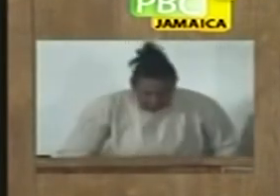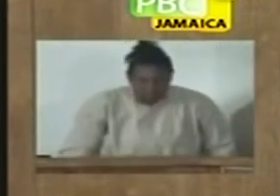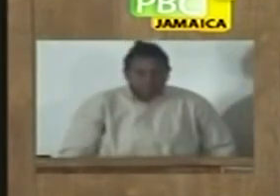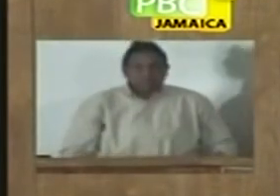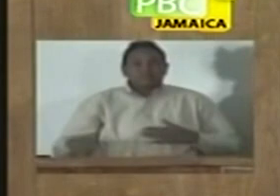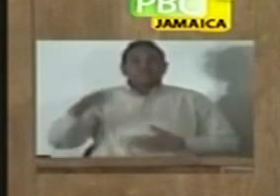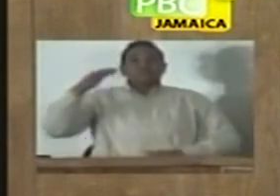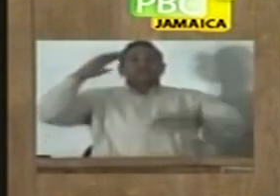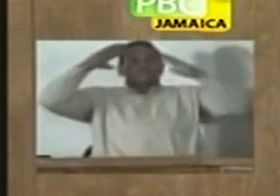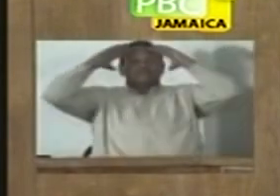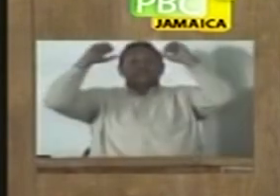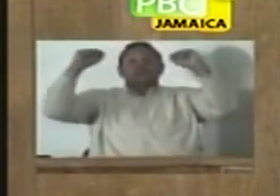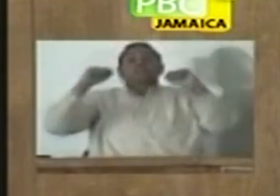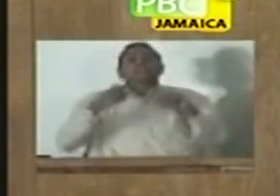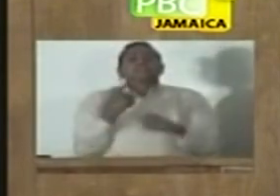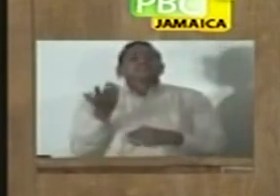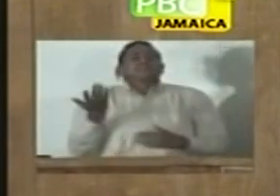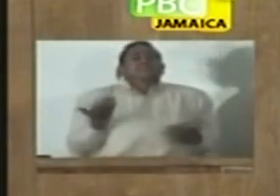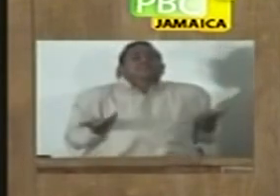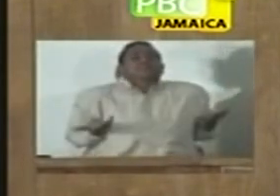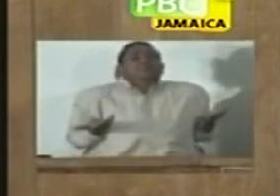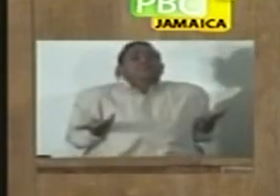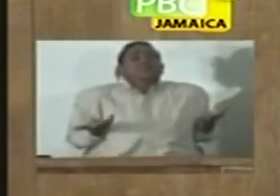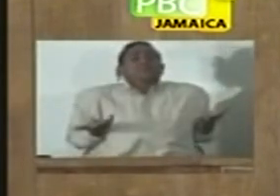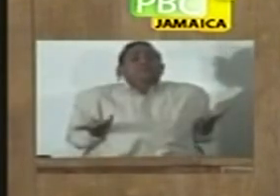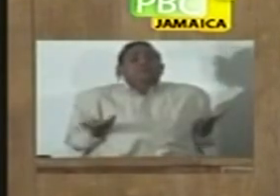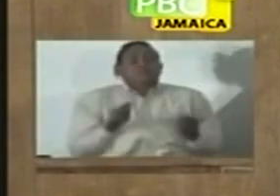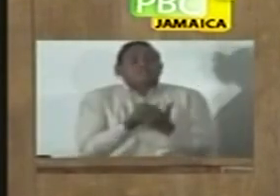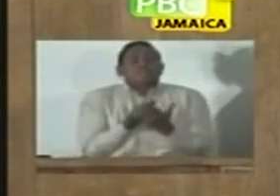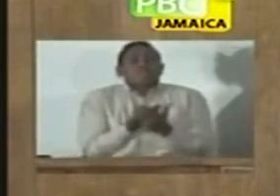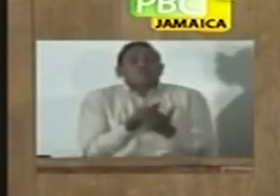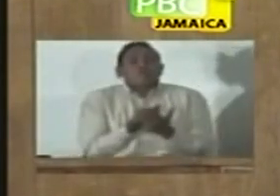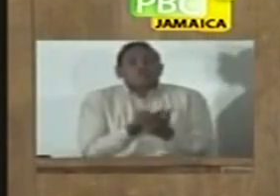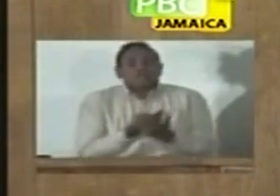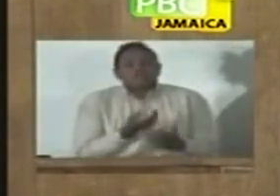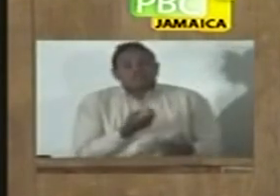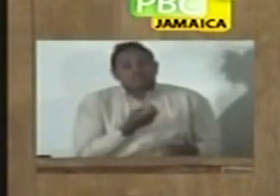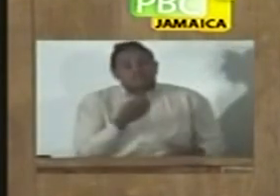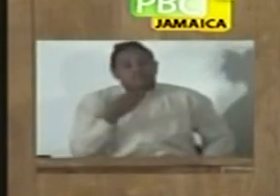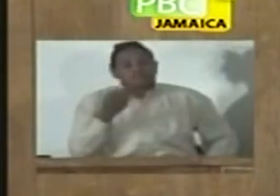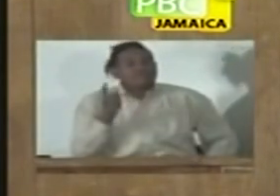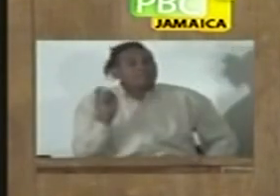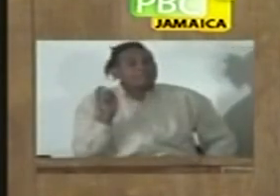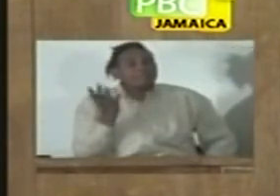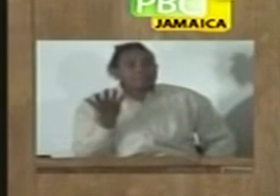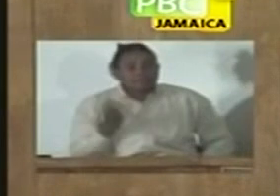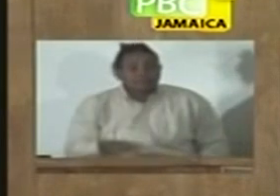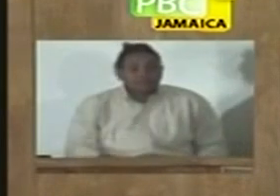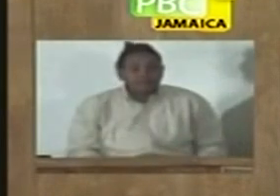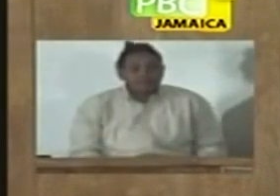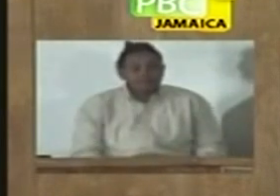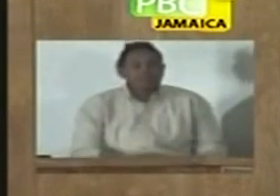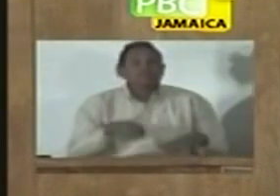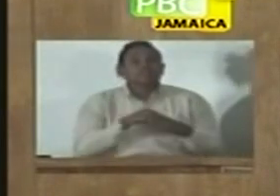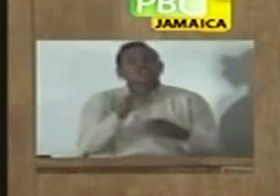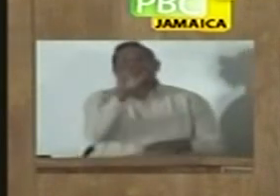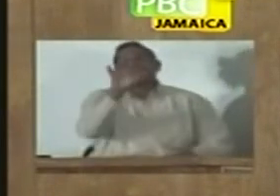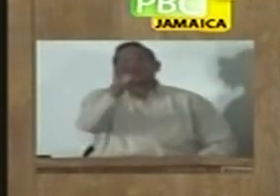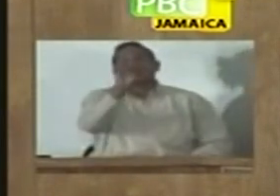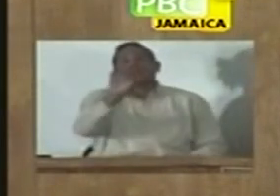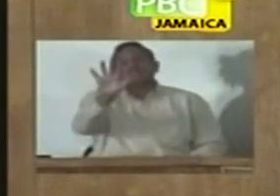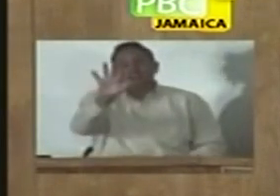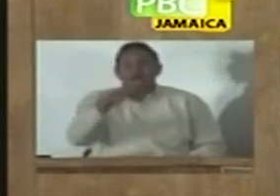Mr. President, where does this fund came from? In around